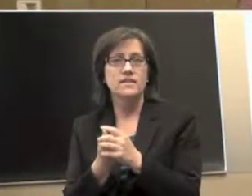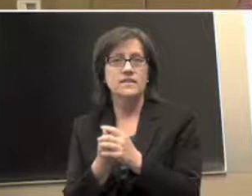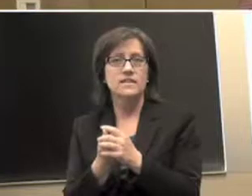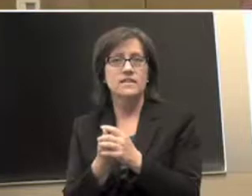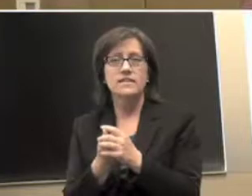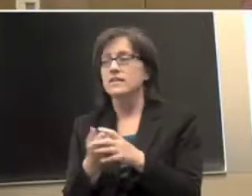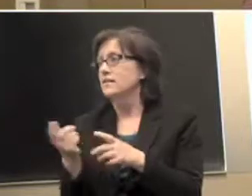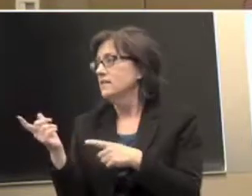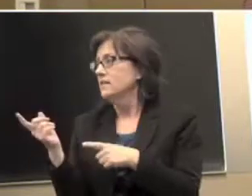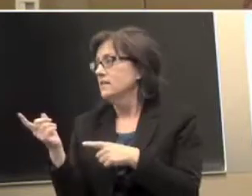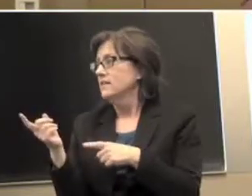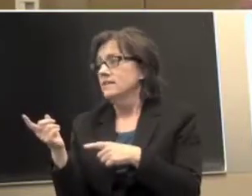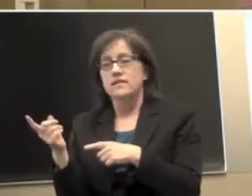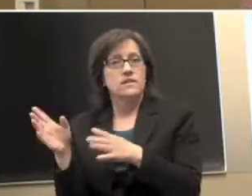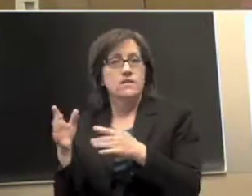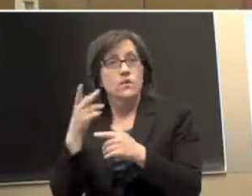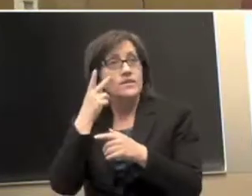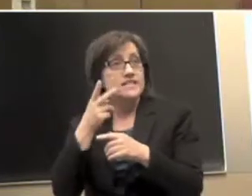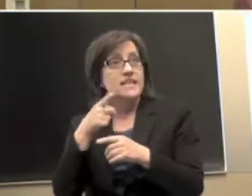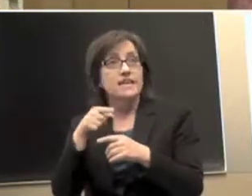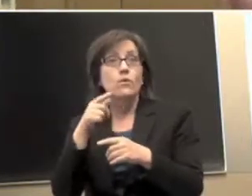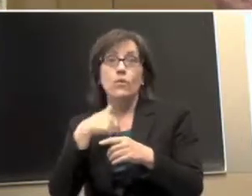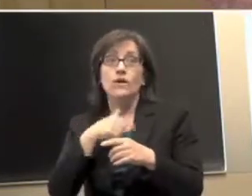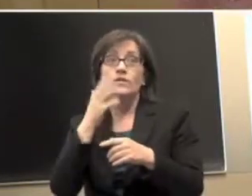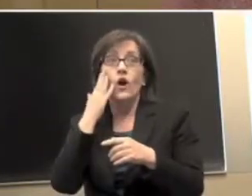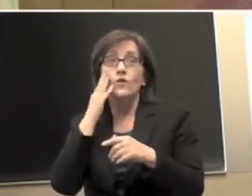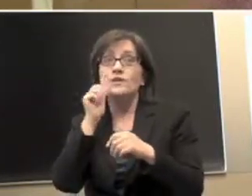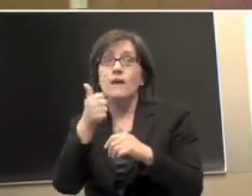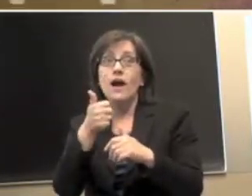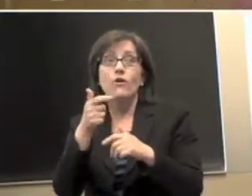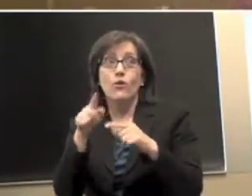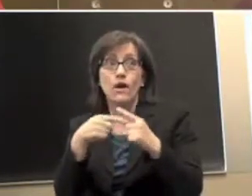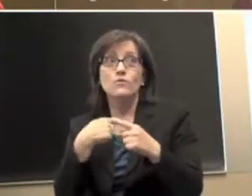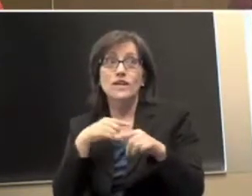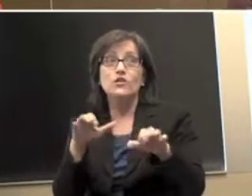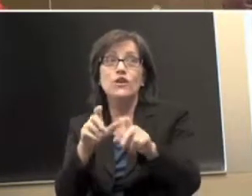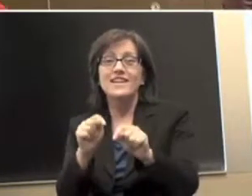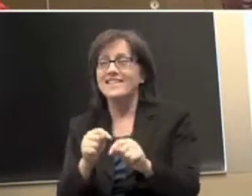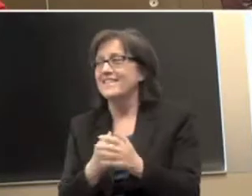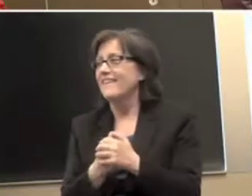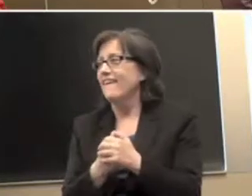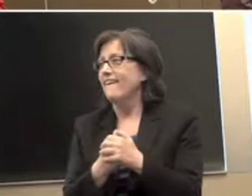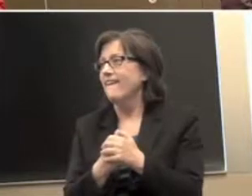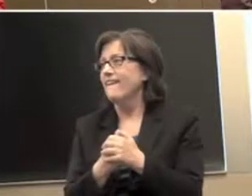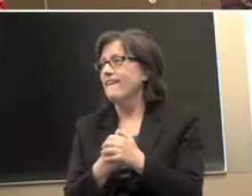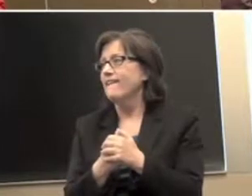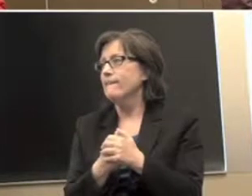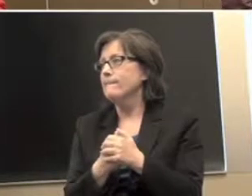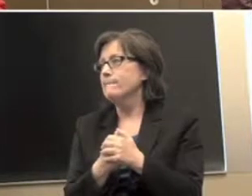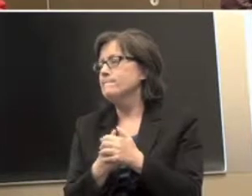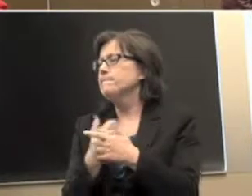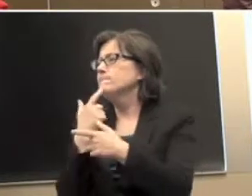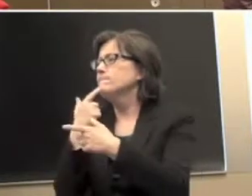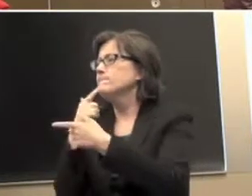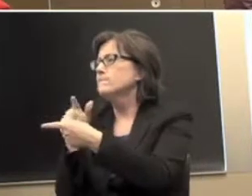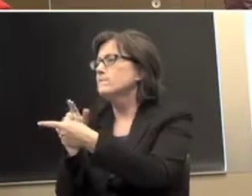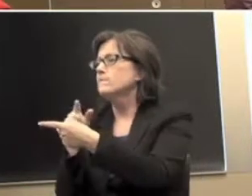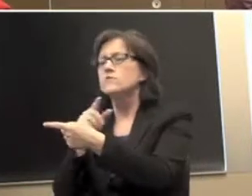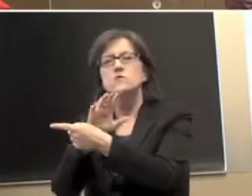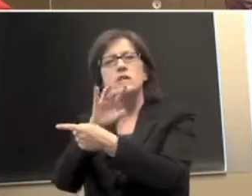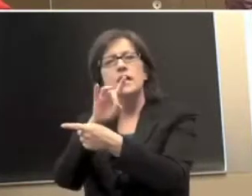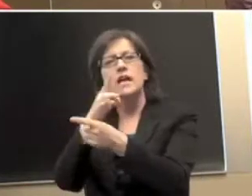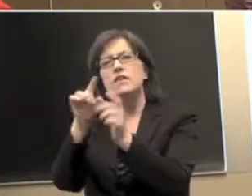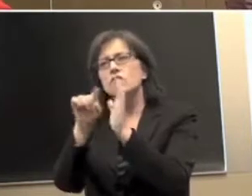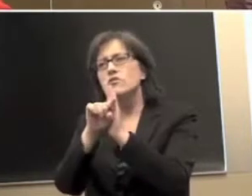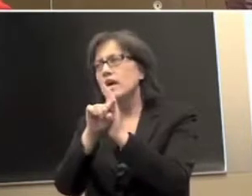Awesome. See you tomorrow when we review it. How about 8th grade are going to miss my class? I can't let him go down there. What's that? How about 8th grade